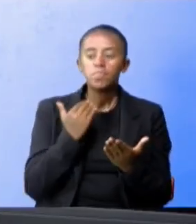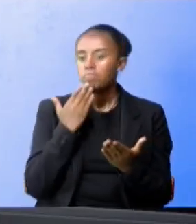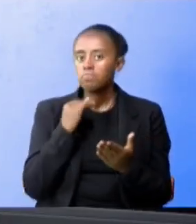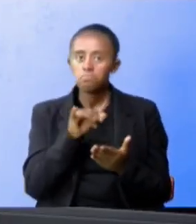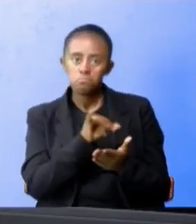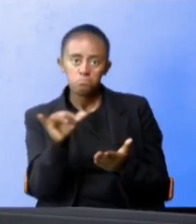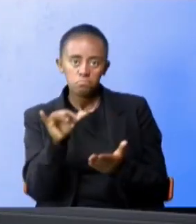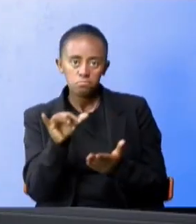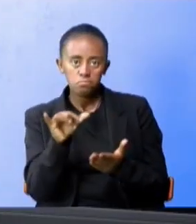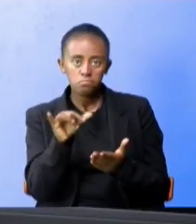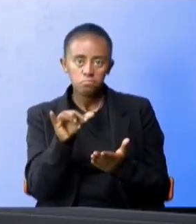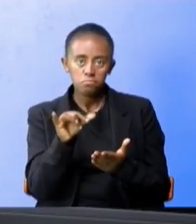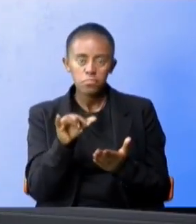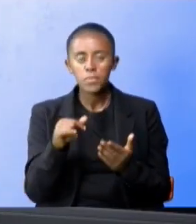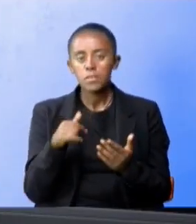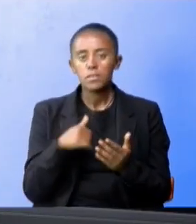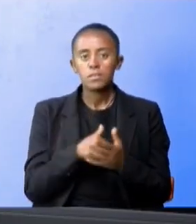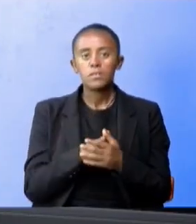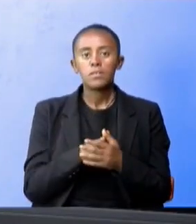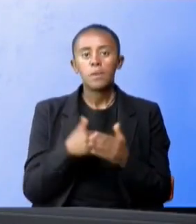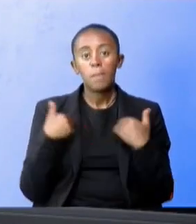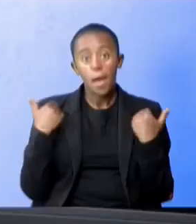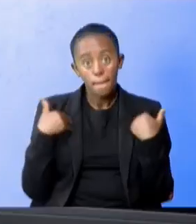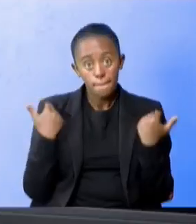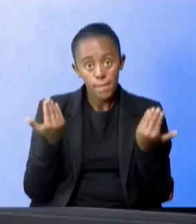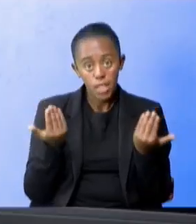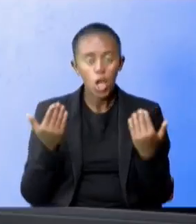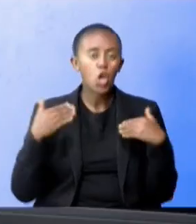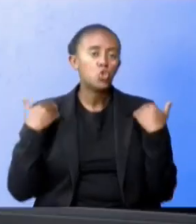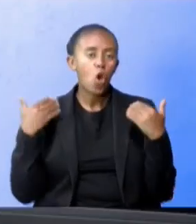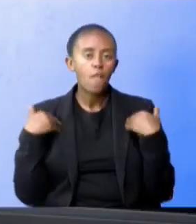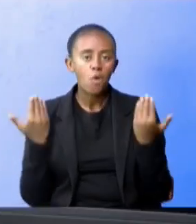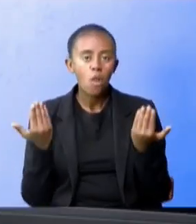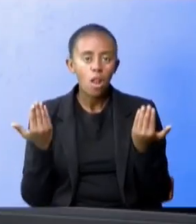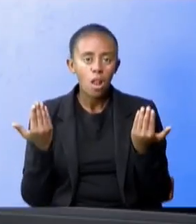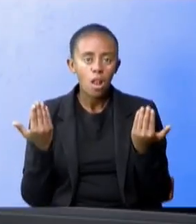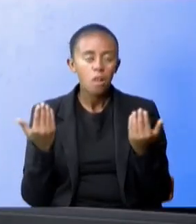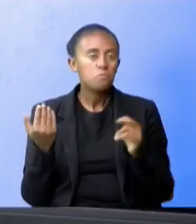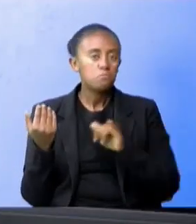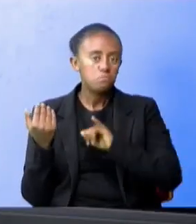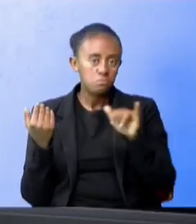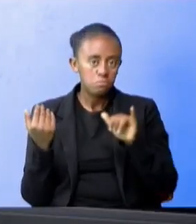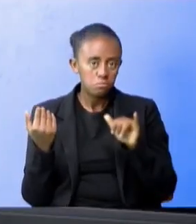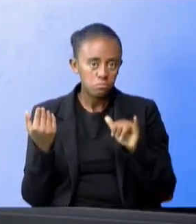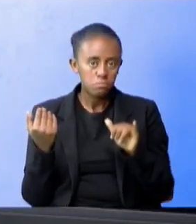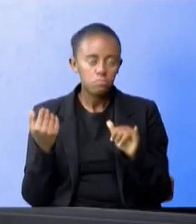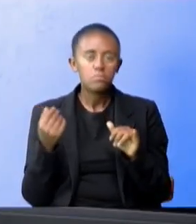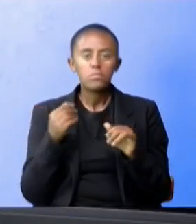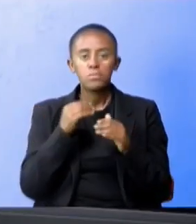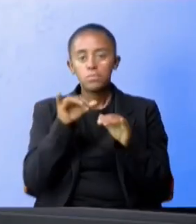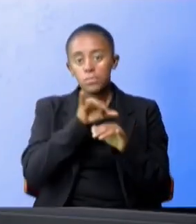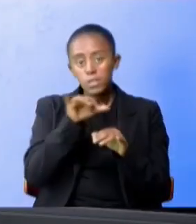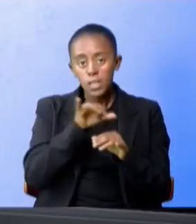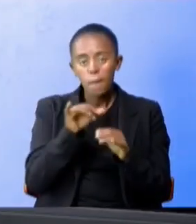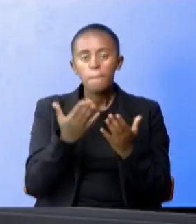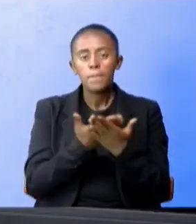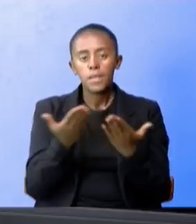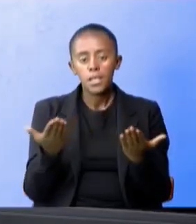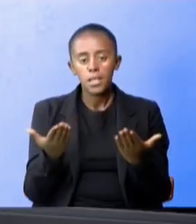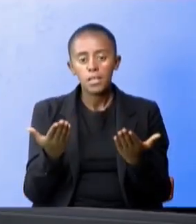the same. If we say happy, and if we say it's very joyful, we're still talking about the same